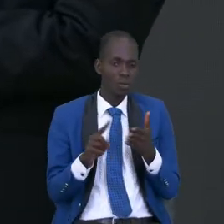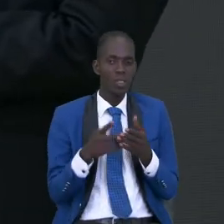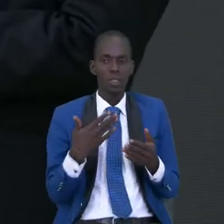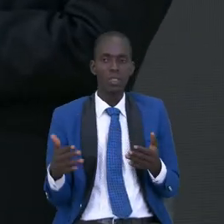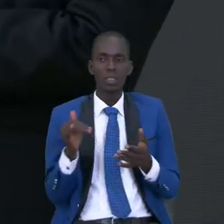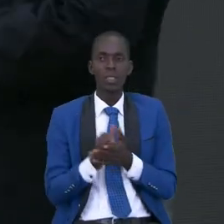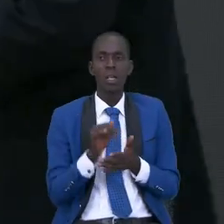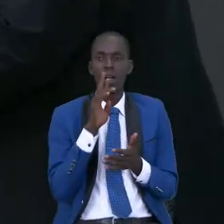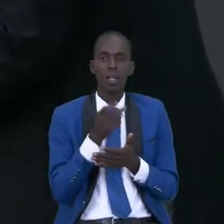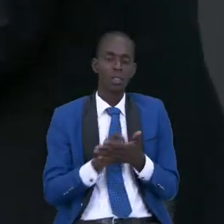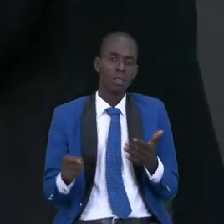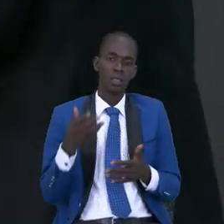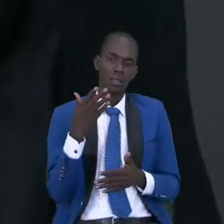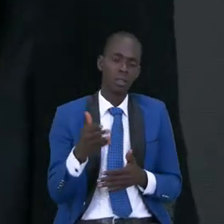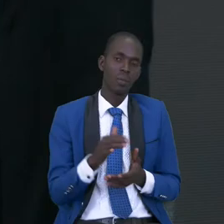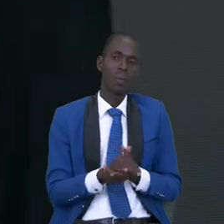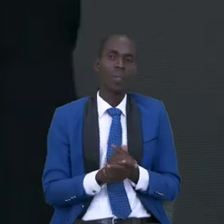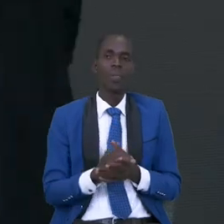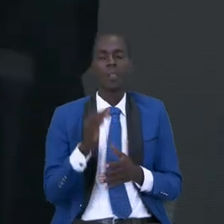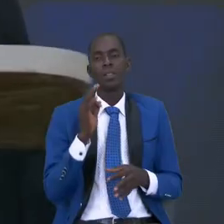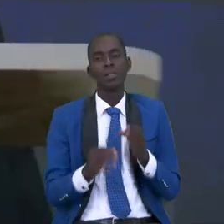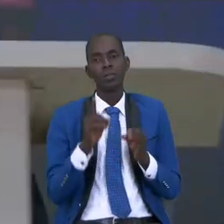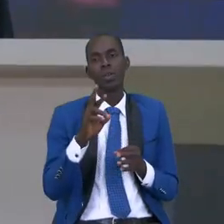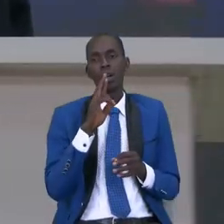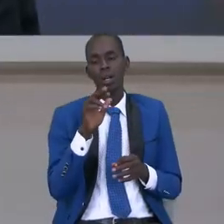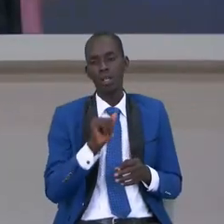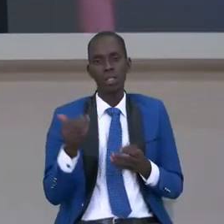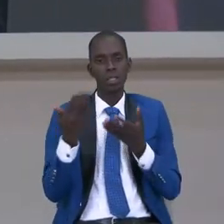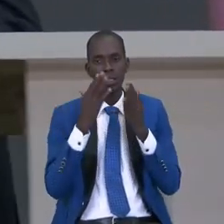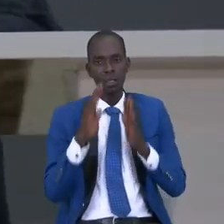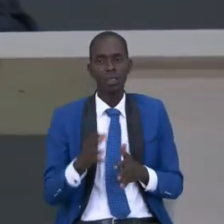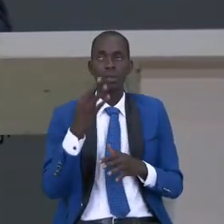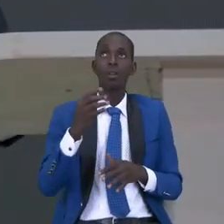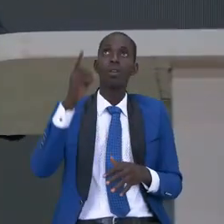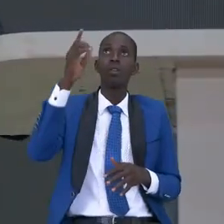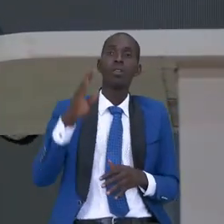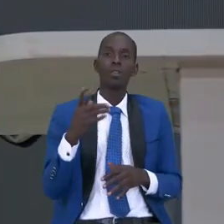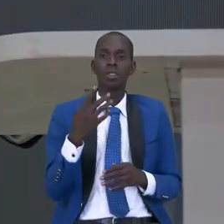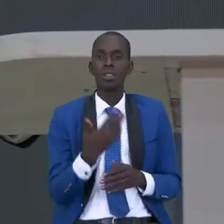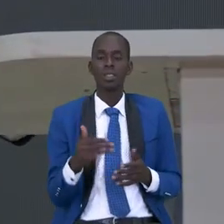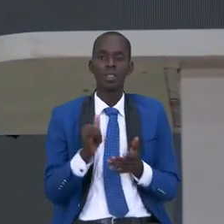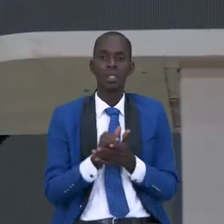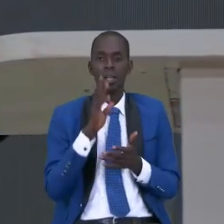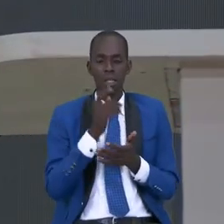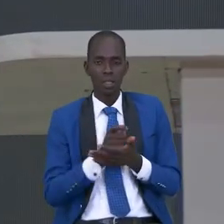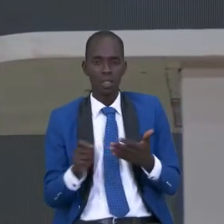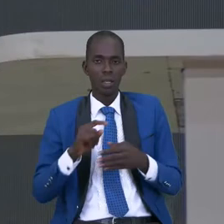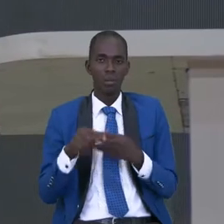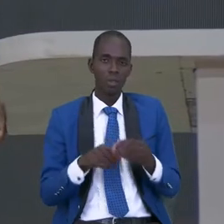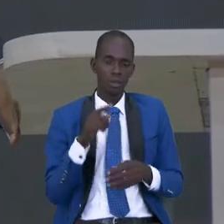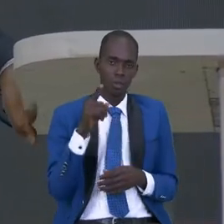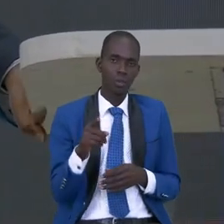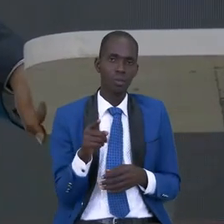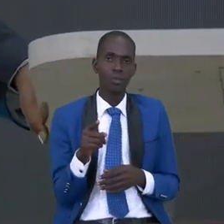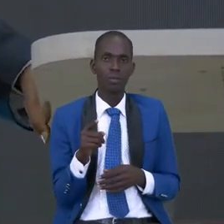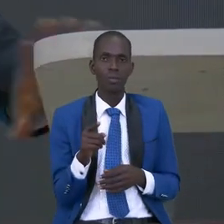written concerning you. If you're a saint of God, a servant of God, the things that are written concerning the saints and the servants of